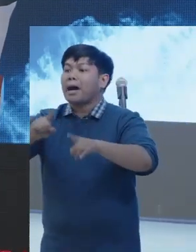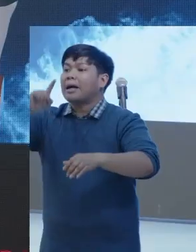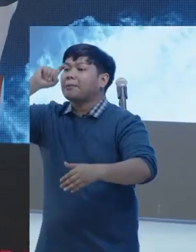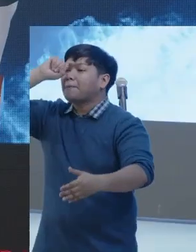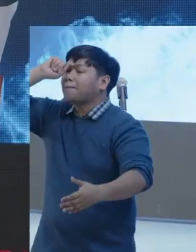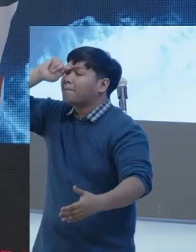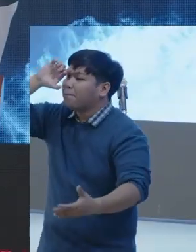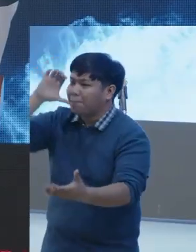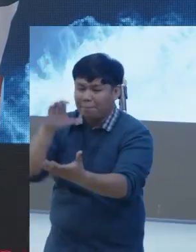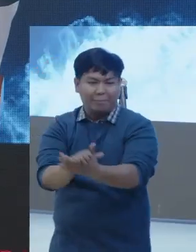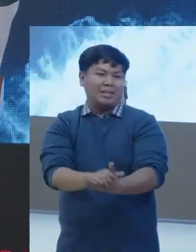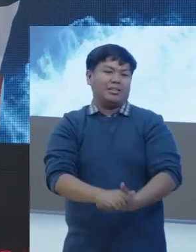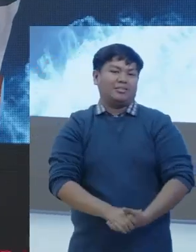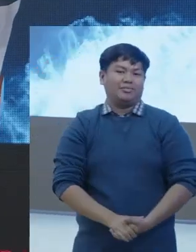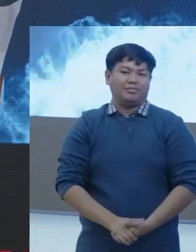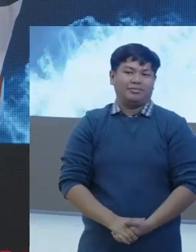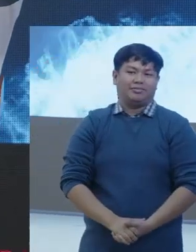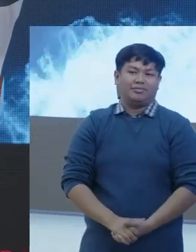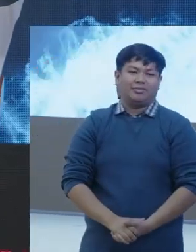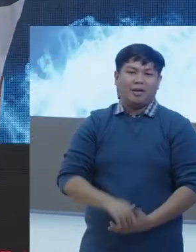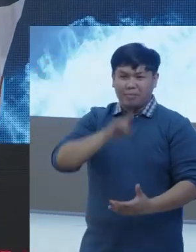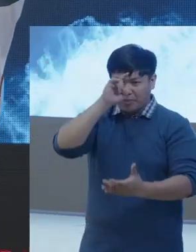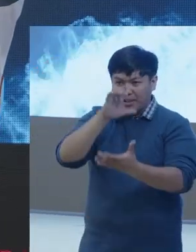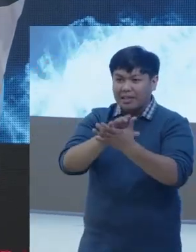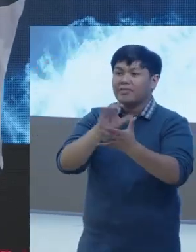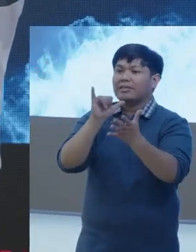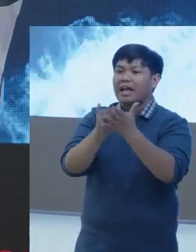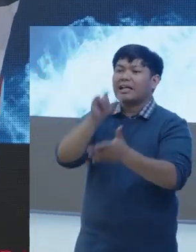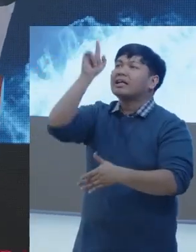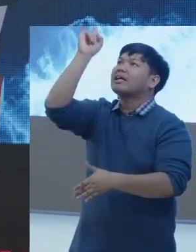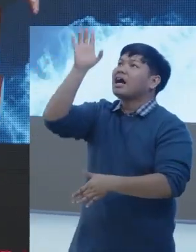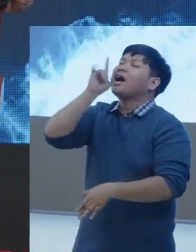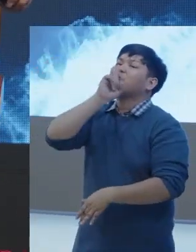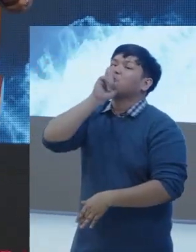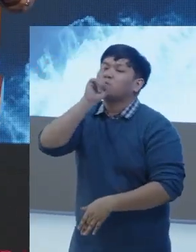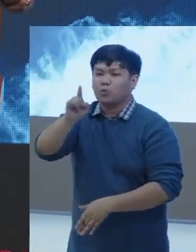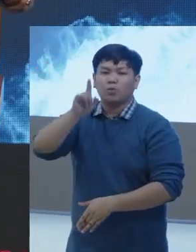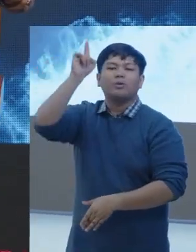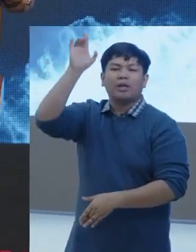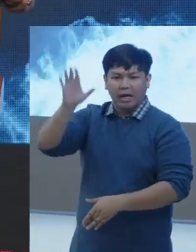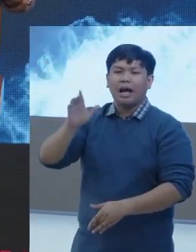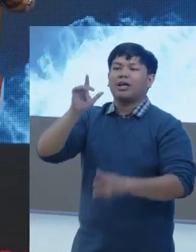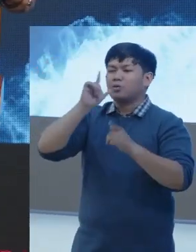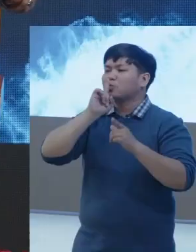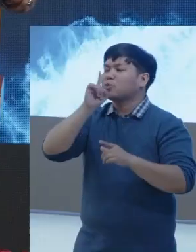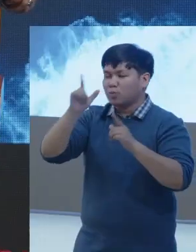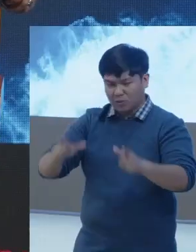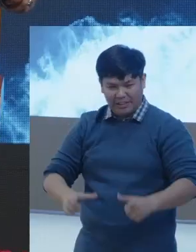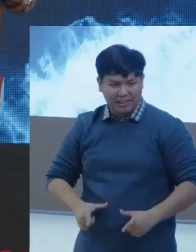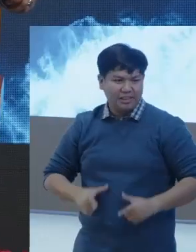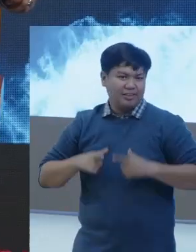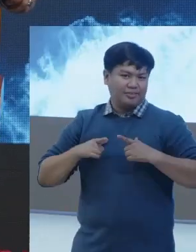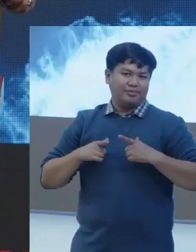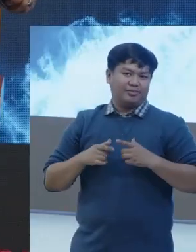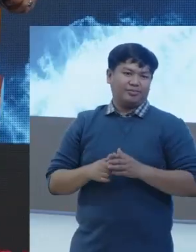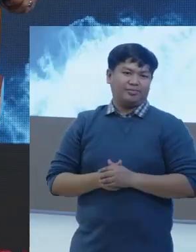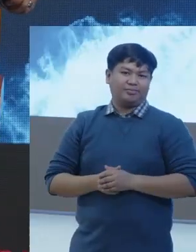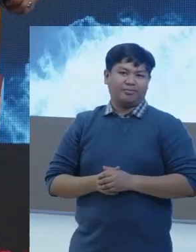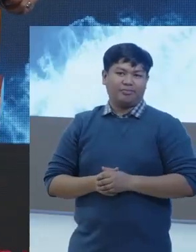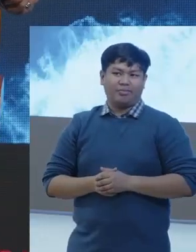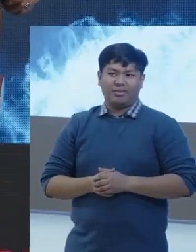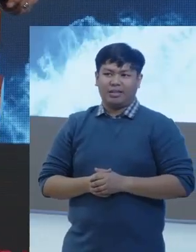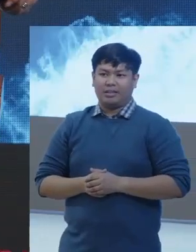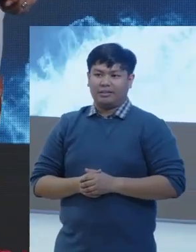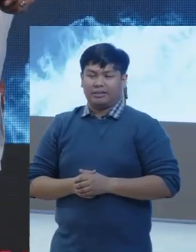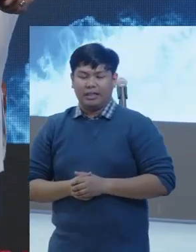para mananatili siyang just and the justifier of those who will have faith in Him. Sabi nga ni